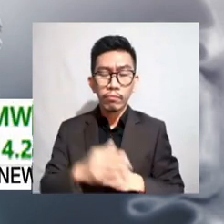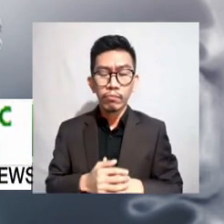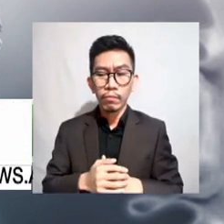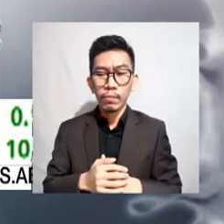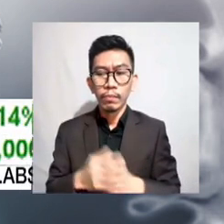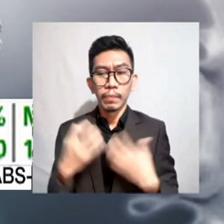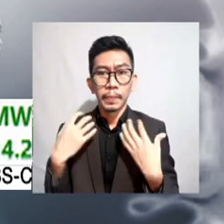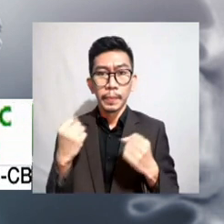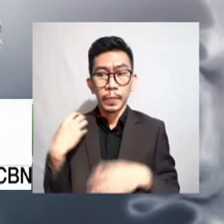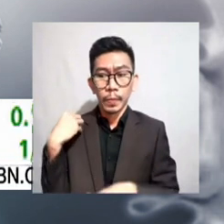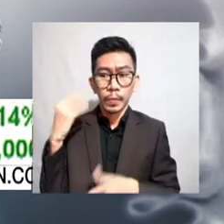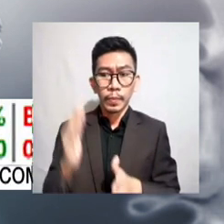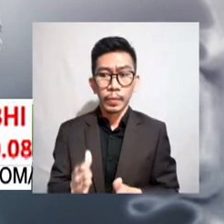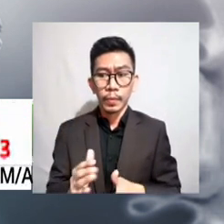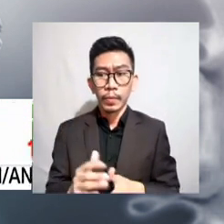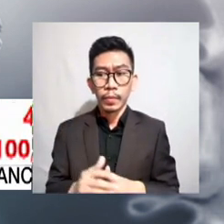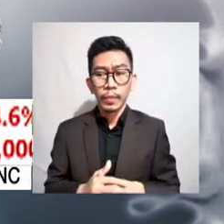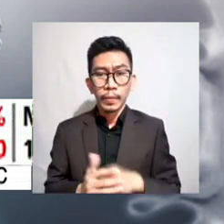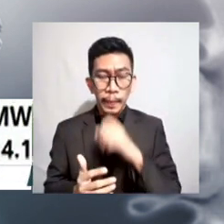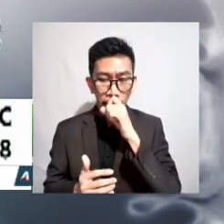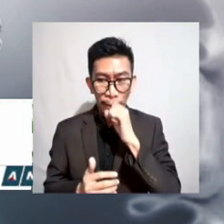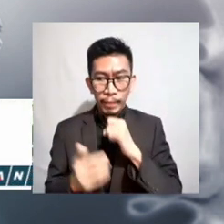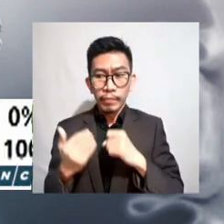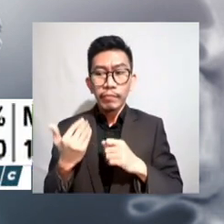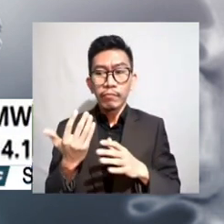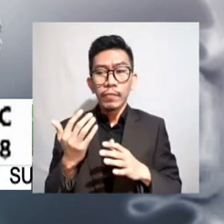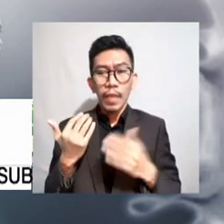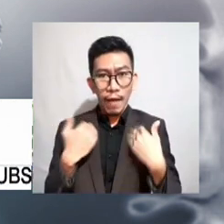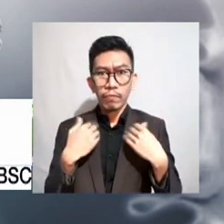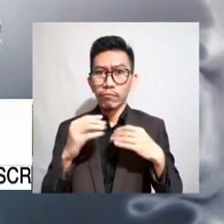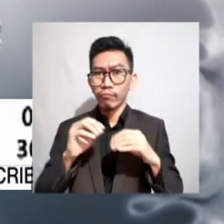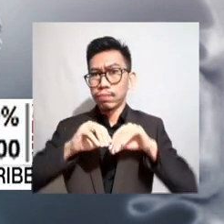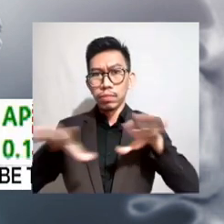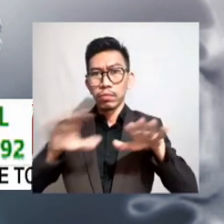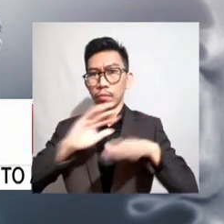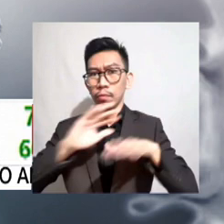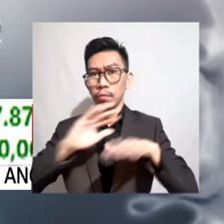more contagious coronavirus variants are present in all the cities in Metro Manila.